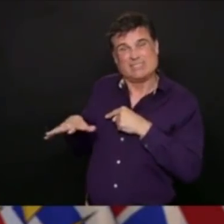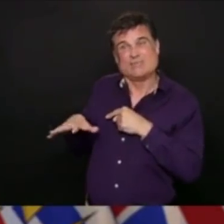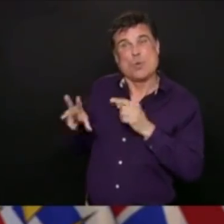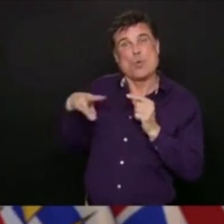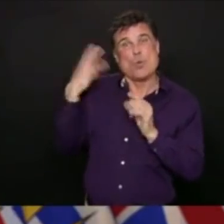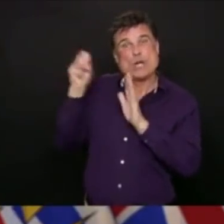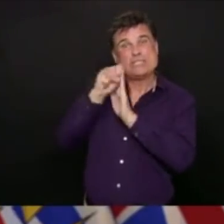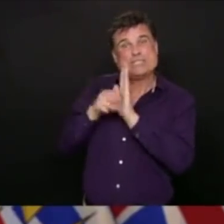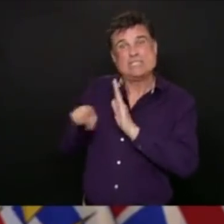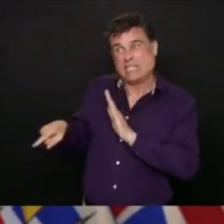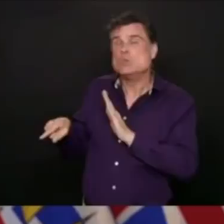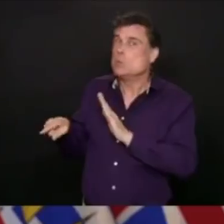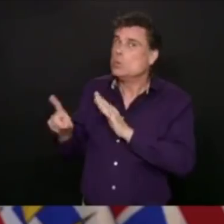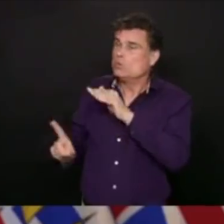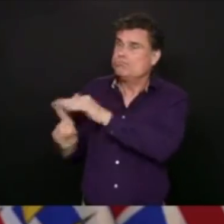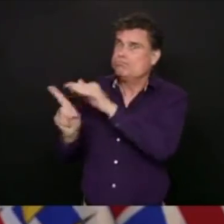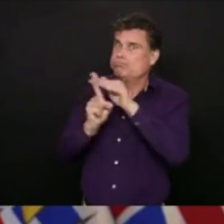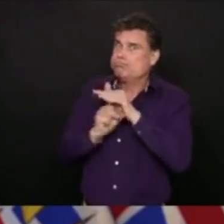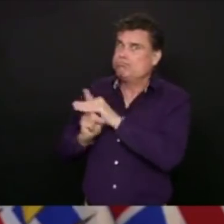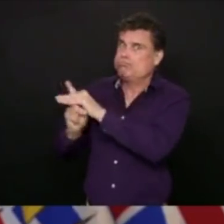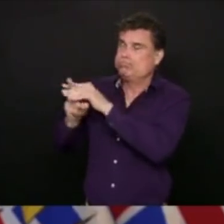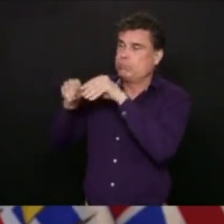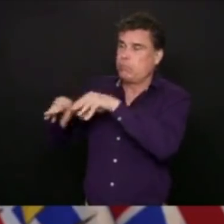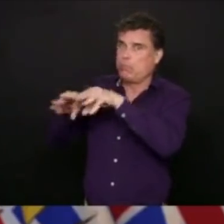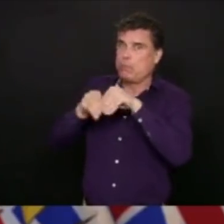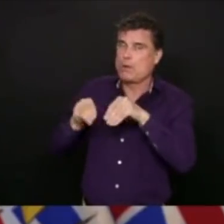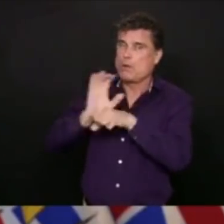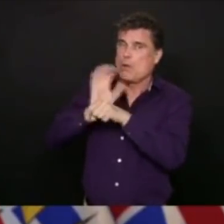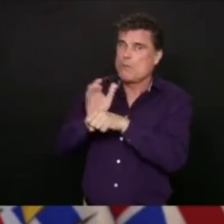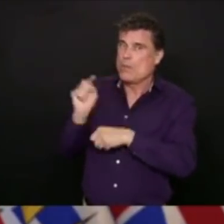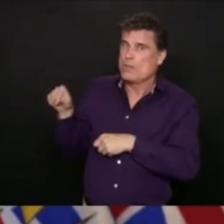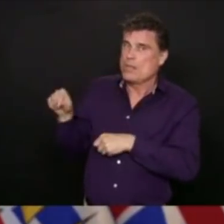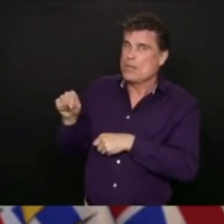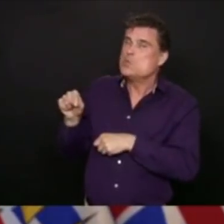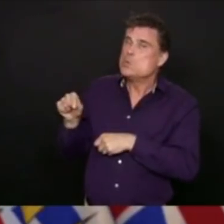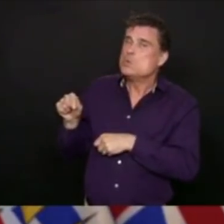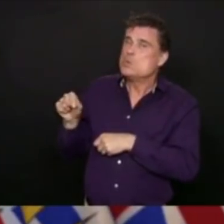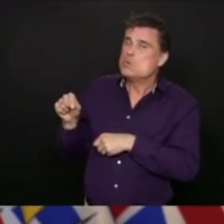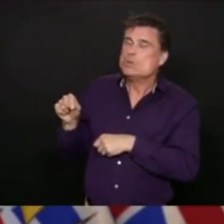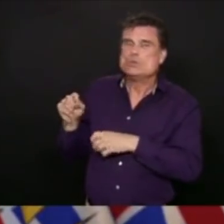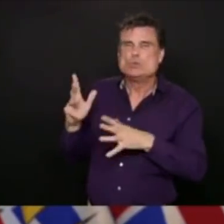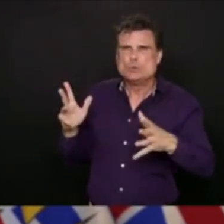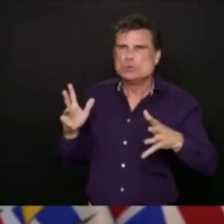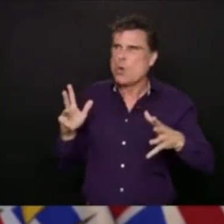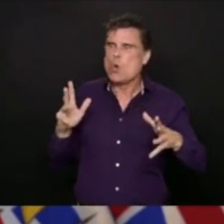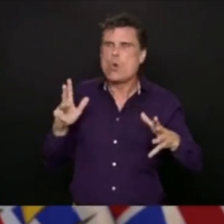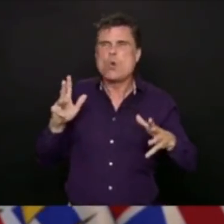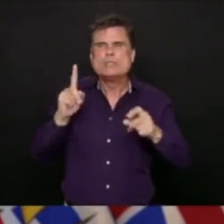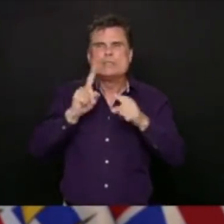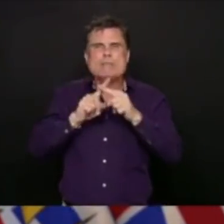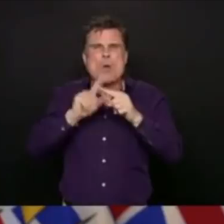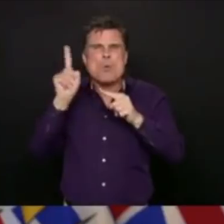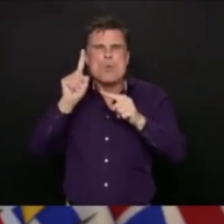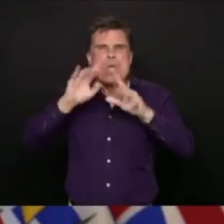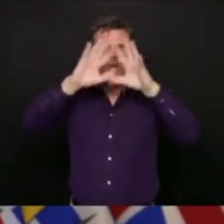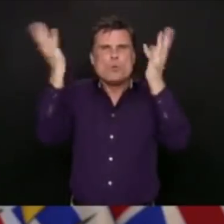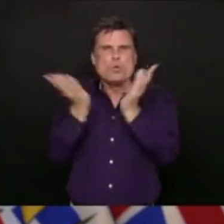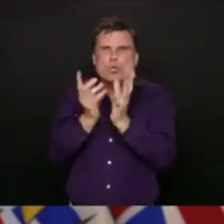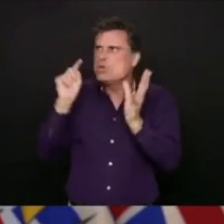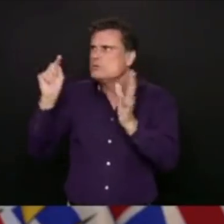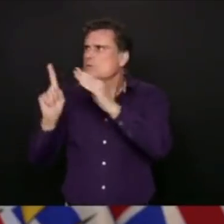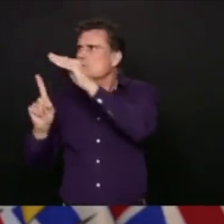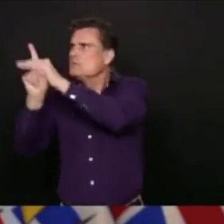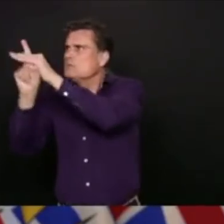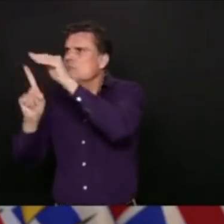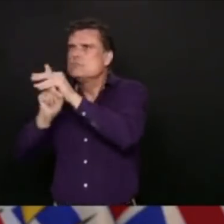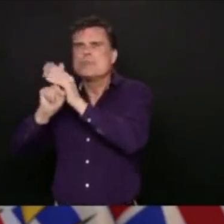it's a balancing. We all have our own pandemics, and we all have our own approach to making sure we're doing what we need to do, given the situation that